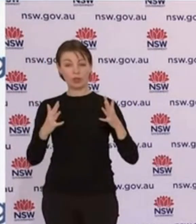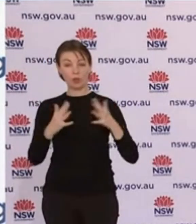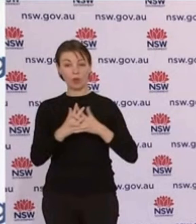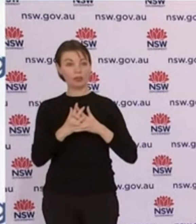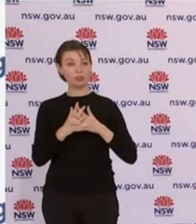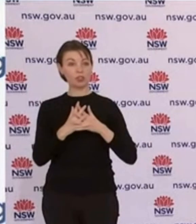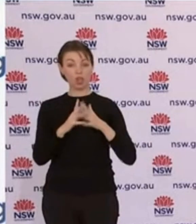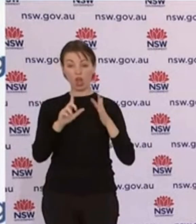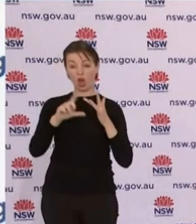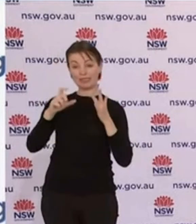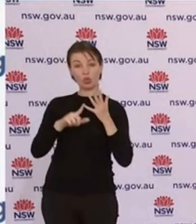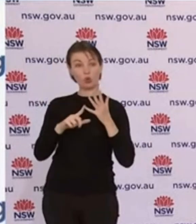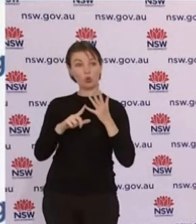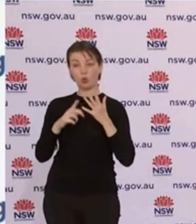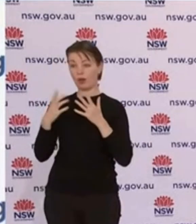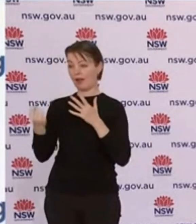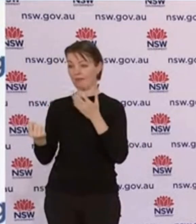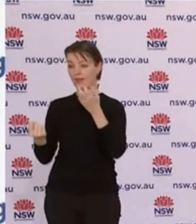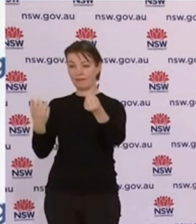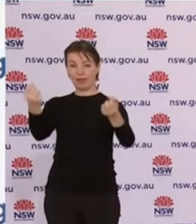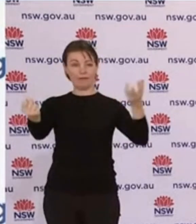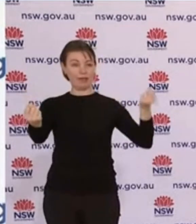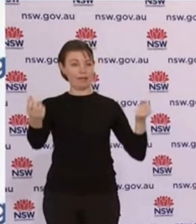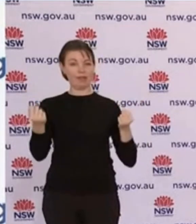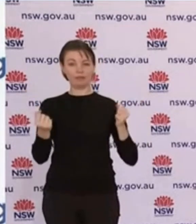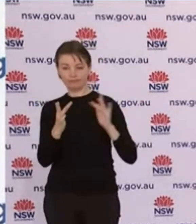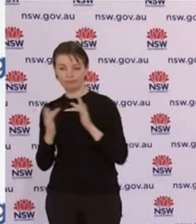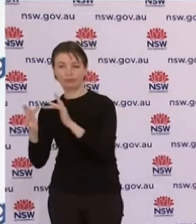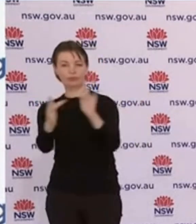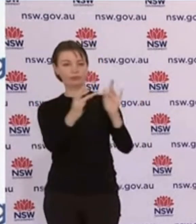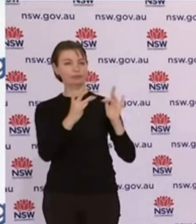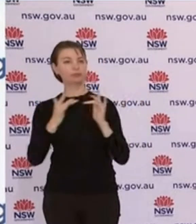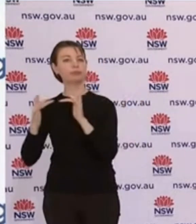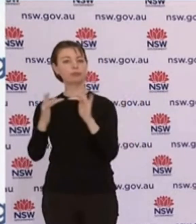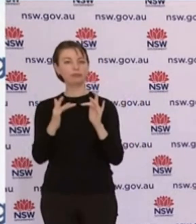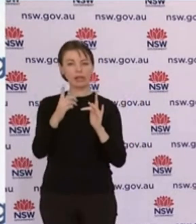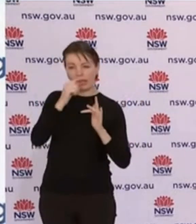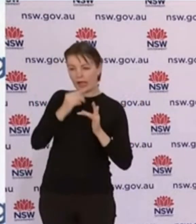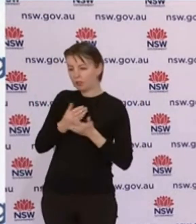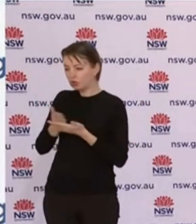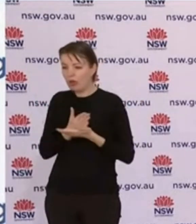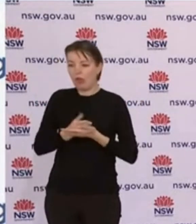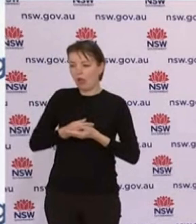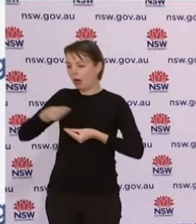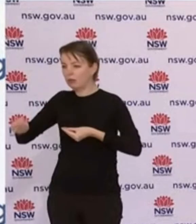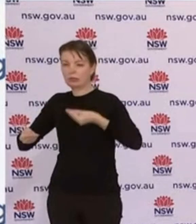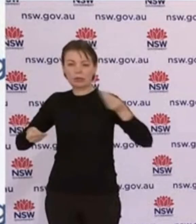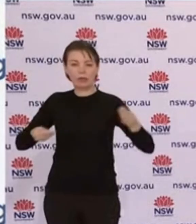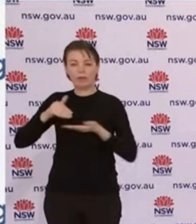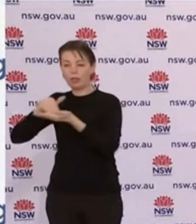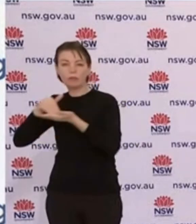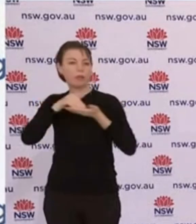our ICU network is very well connected. There is a lot of capacity across the state in terms